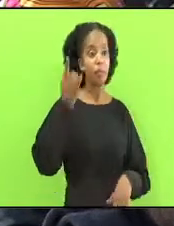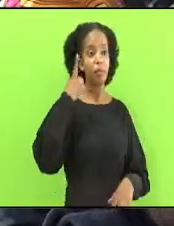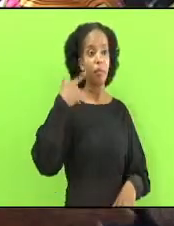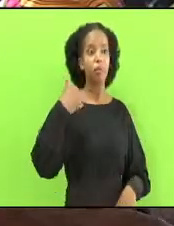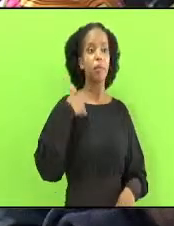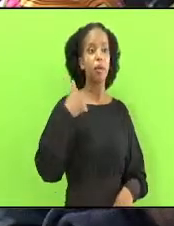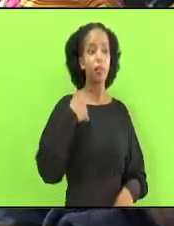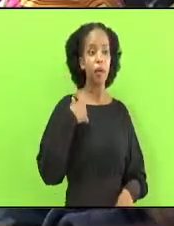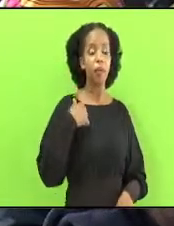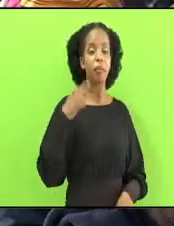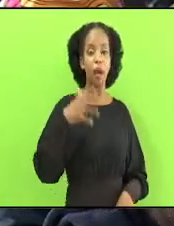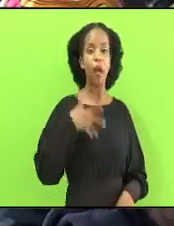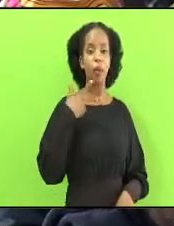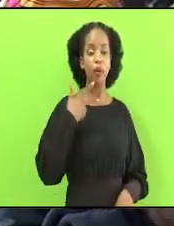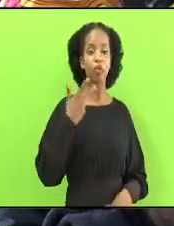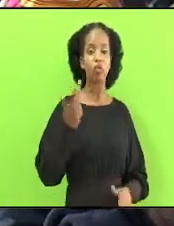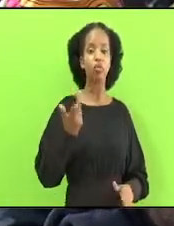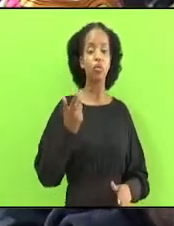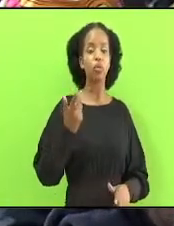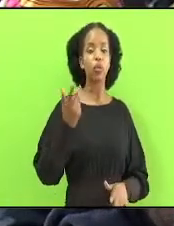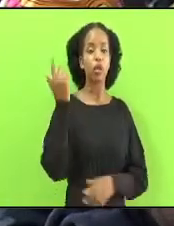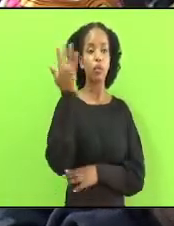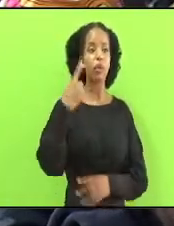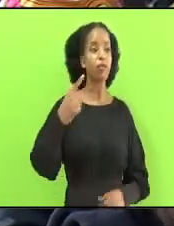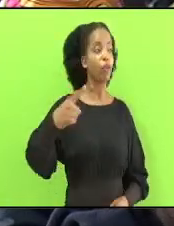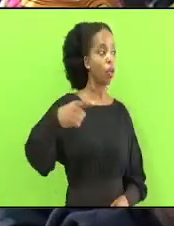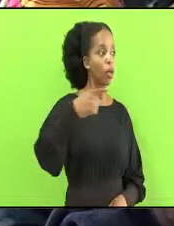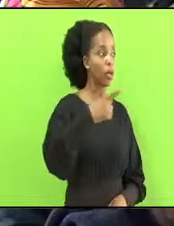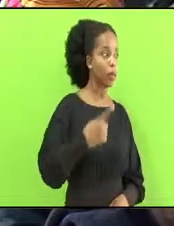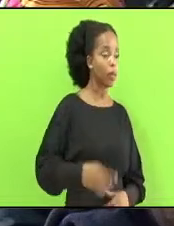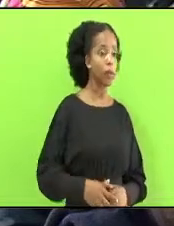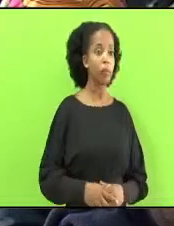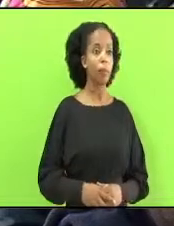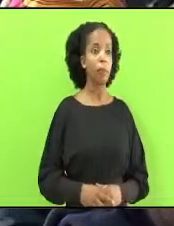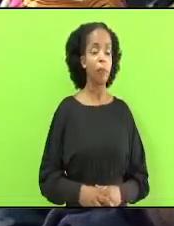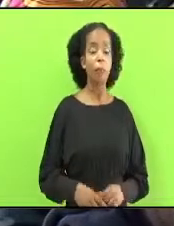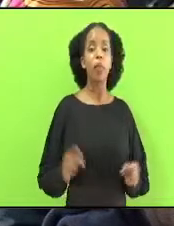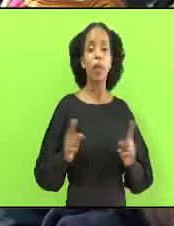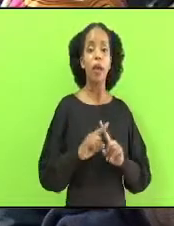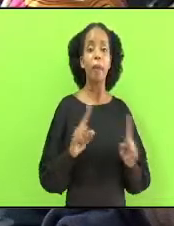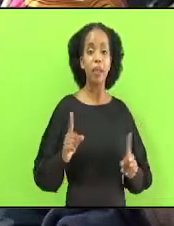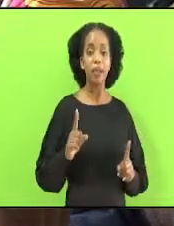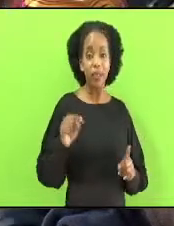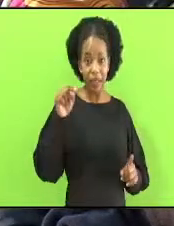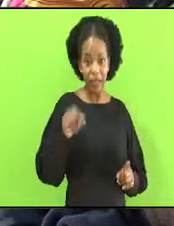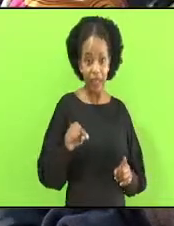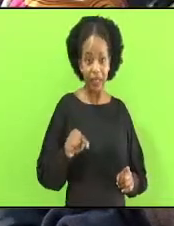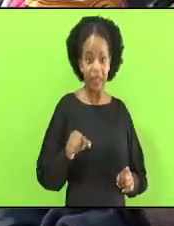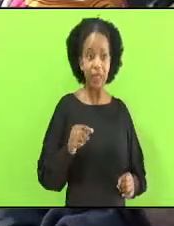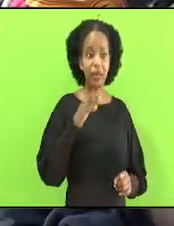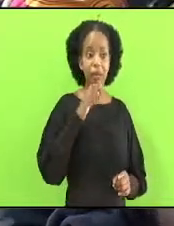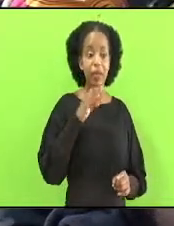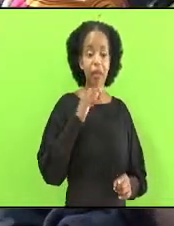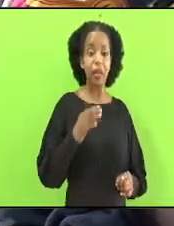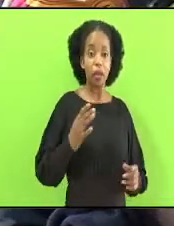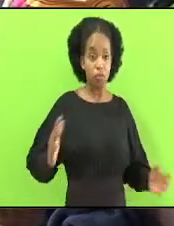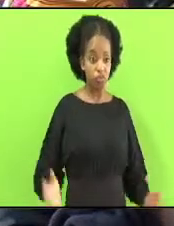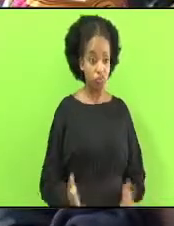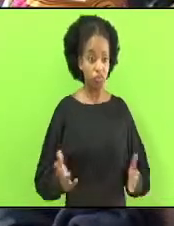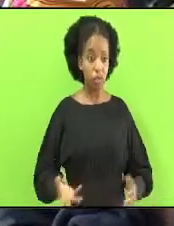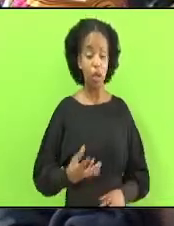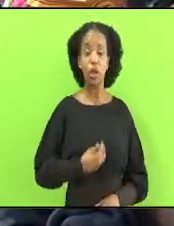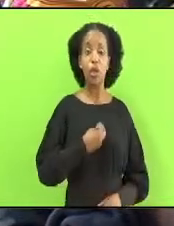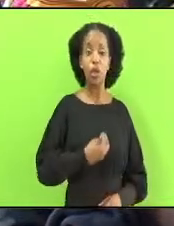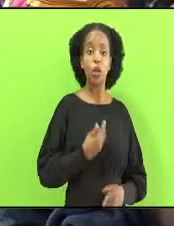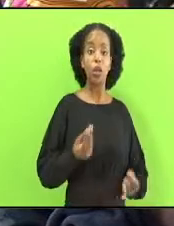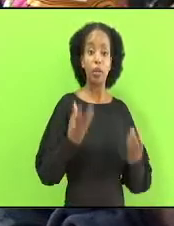tlhakatlhakano but it's fine. Ha re batho ba tlhakatlhakano. Does this bill cater youth in terms of job creation and business opportunities